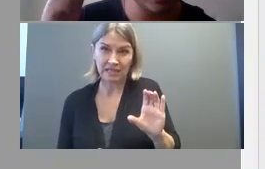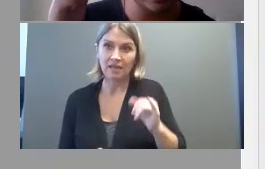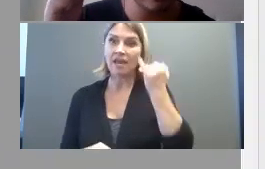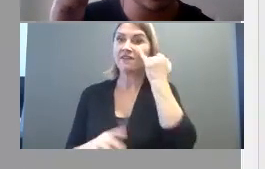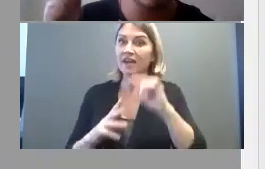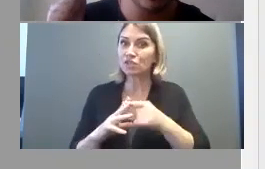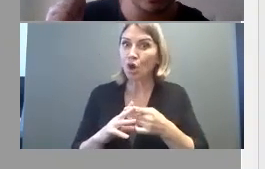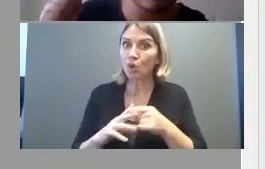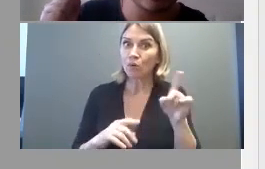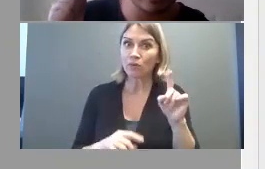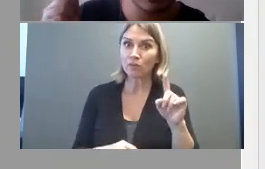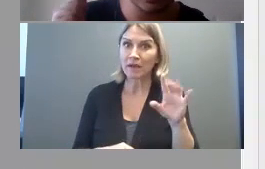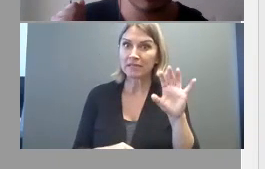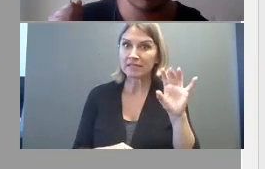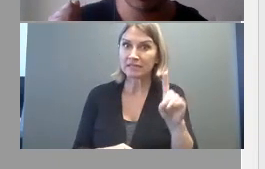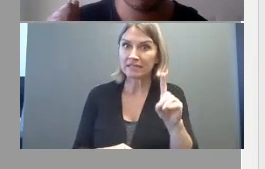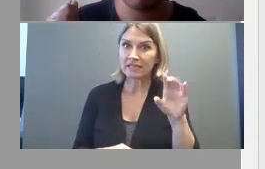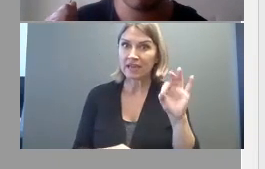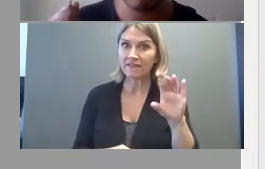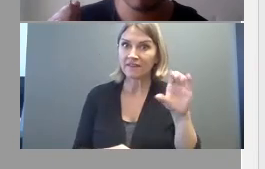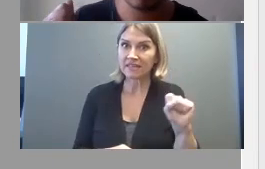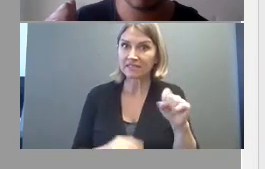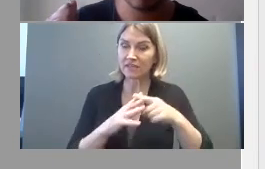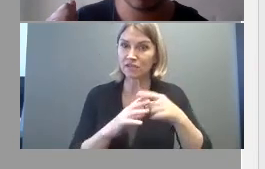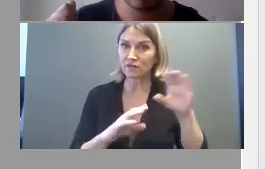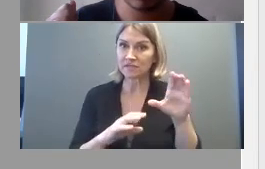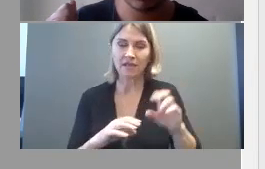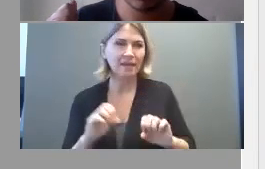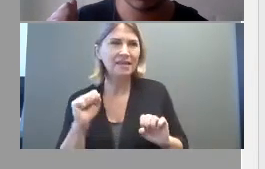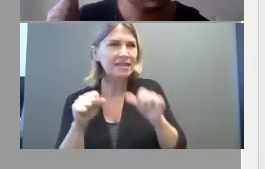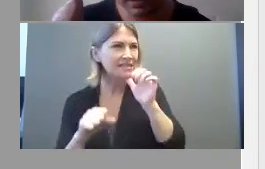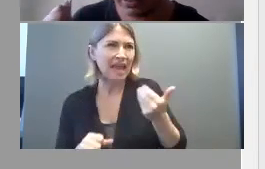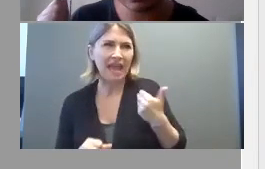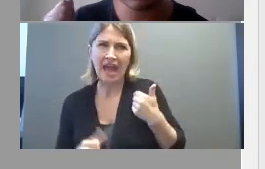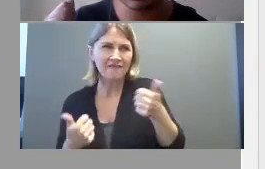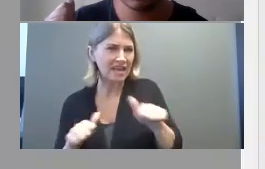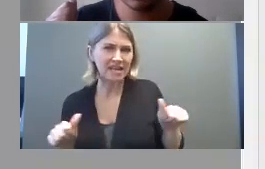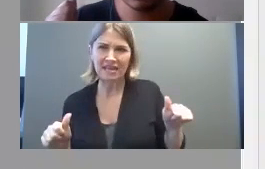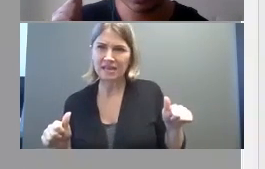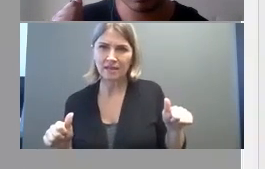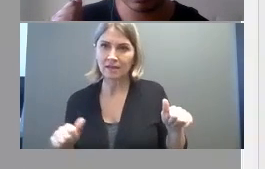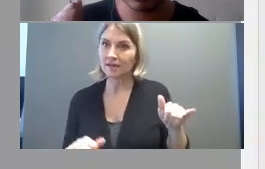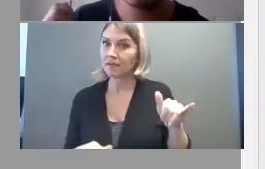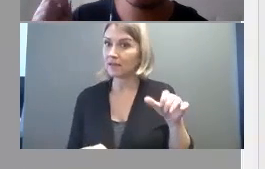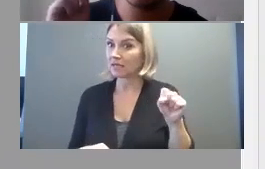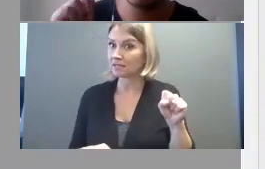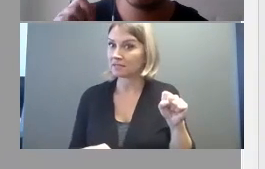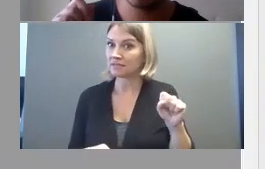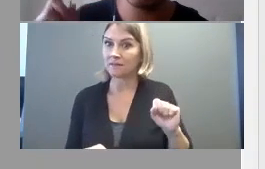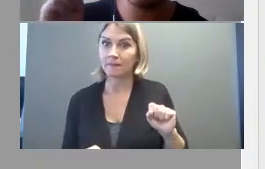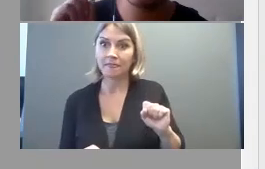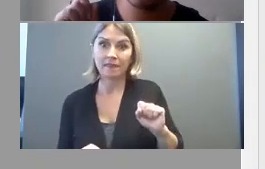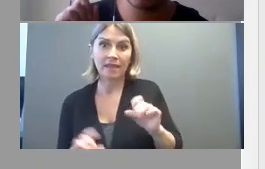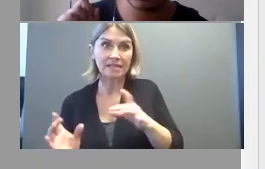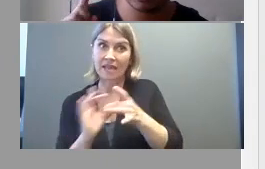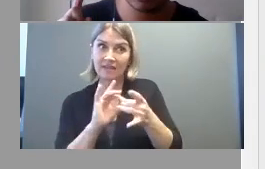what would my DFS do if I start with from C? Right. It doesn't have any Yes. a connection. So you